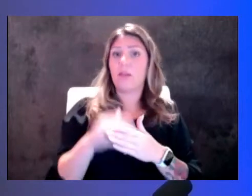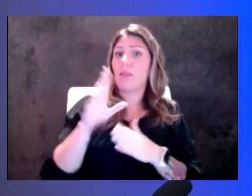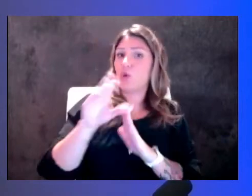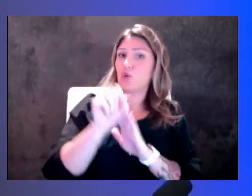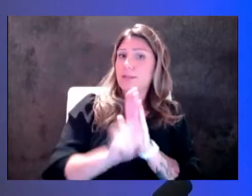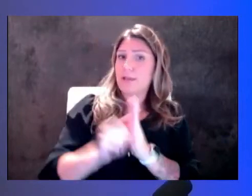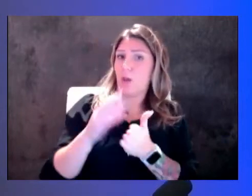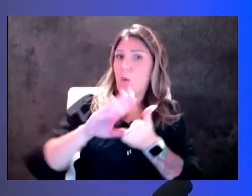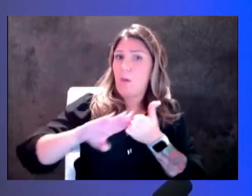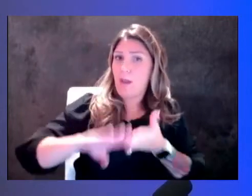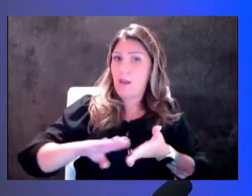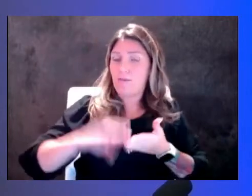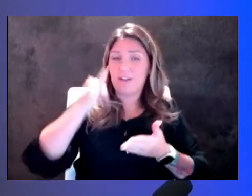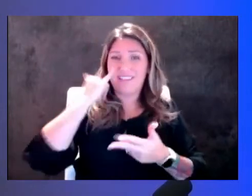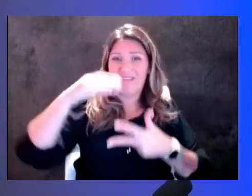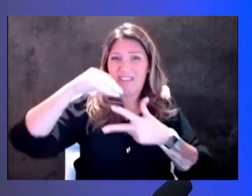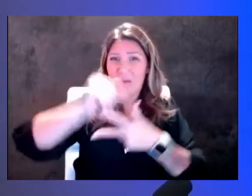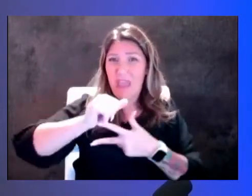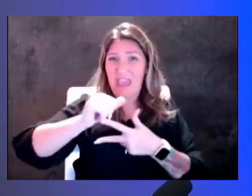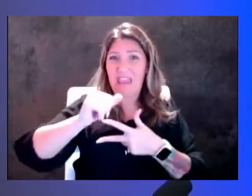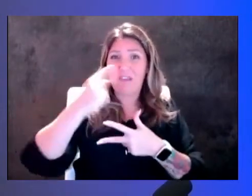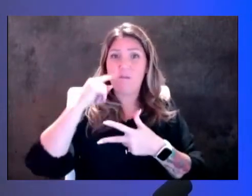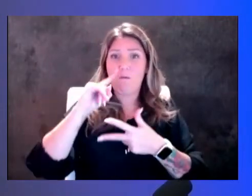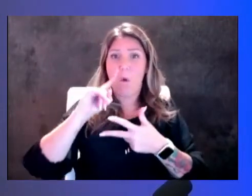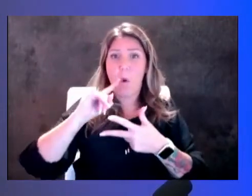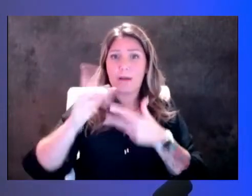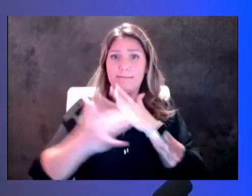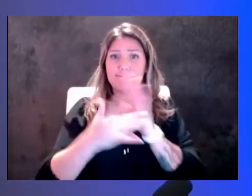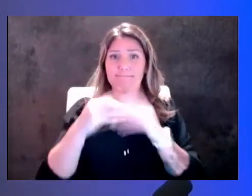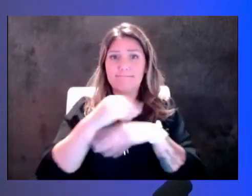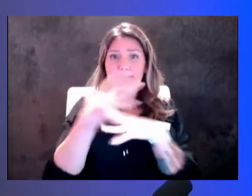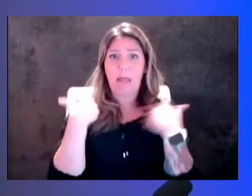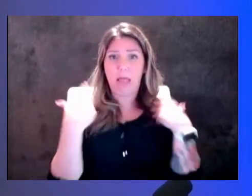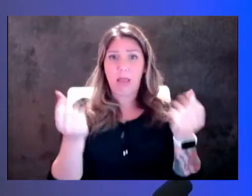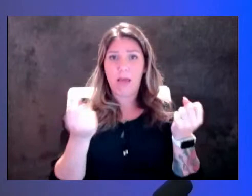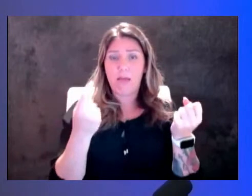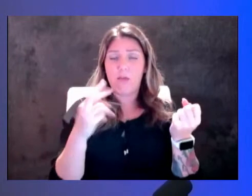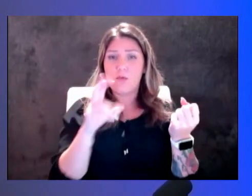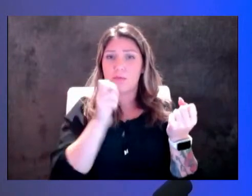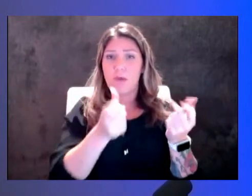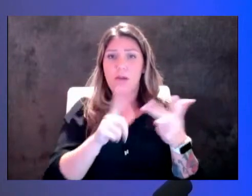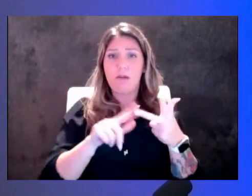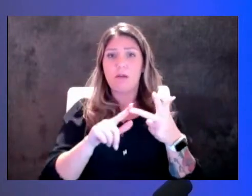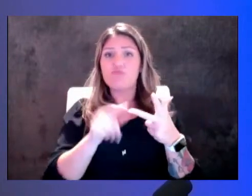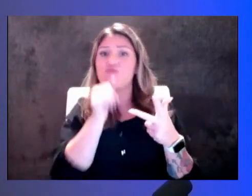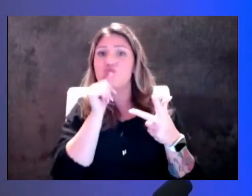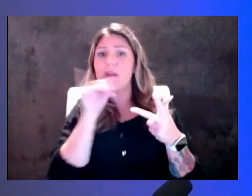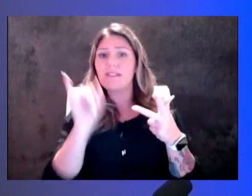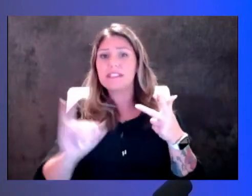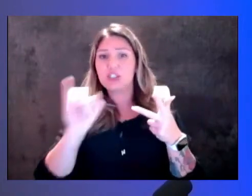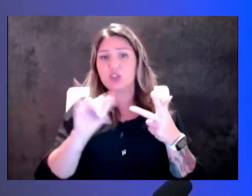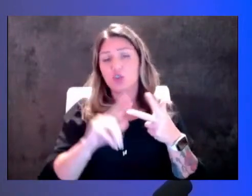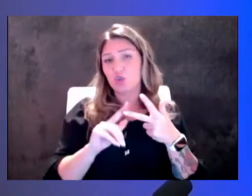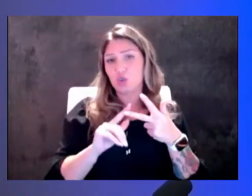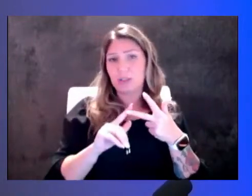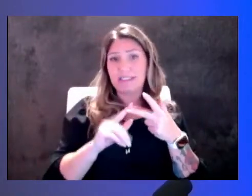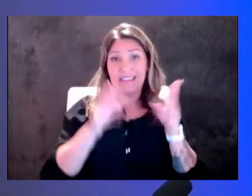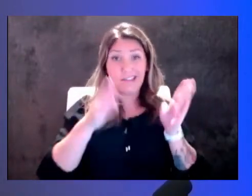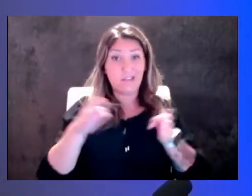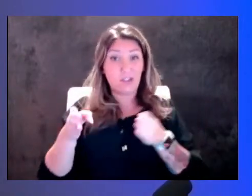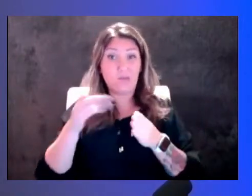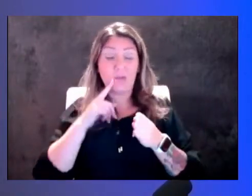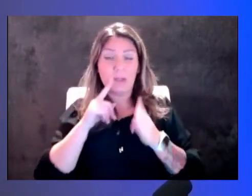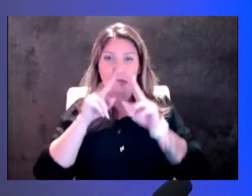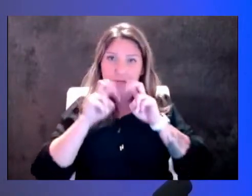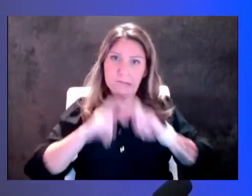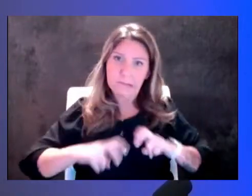to pay for telehealth or not. And then private insurers, we have to look at every one of them. Some of